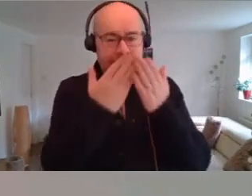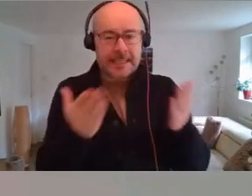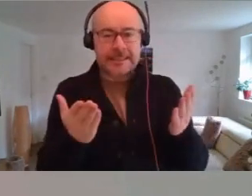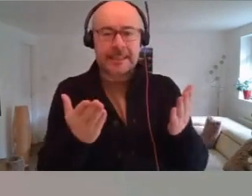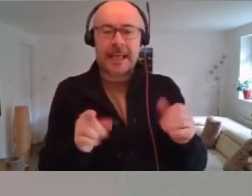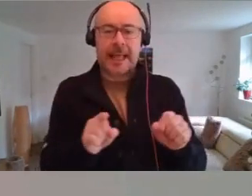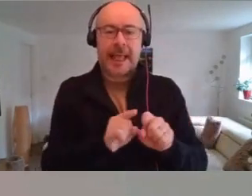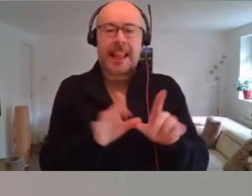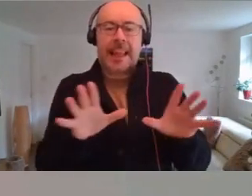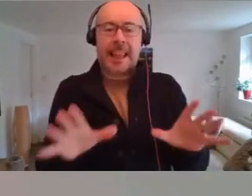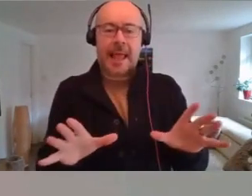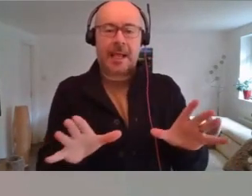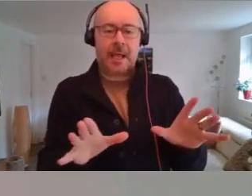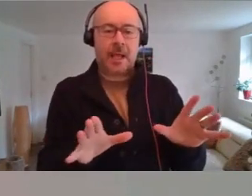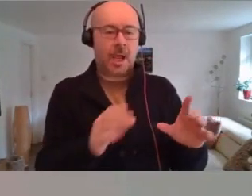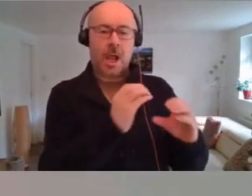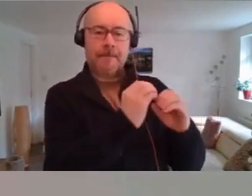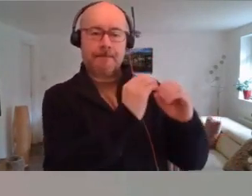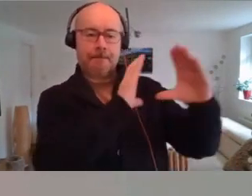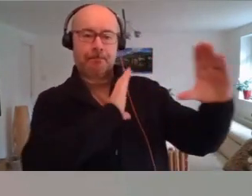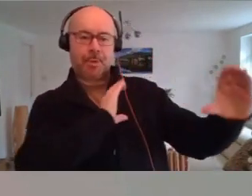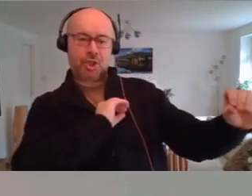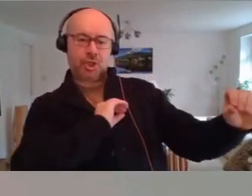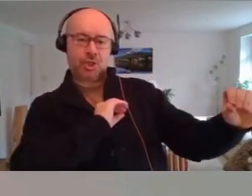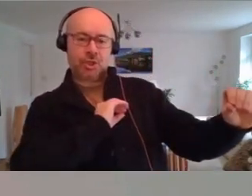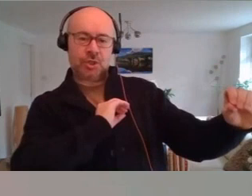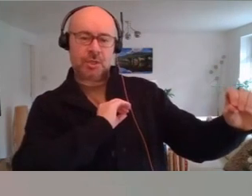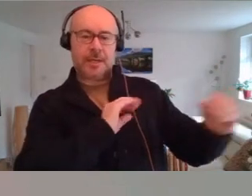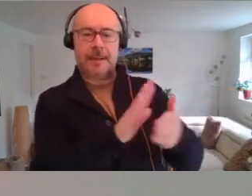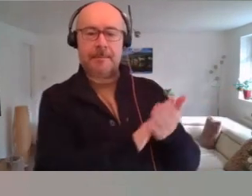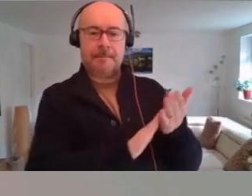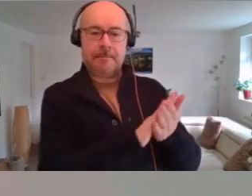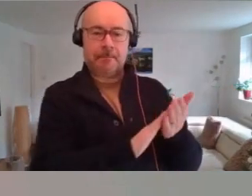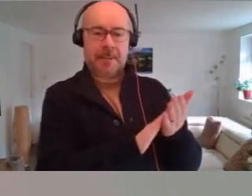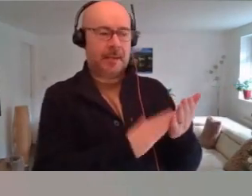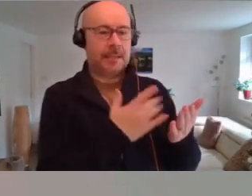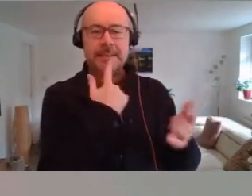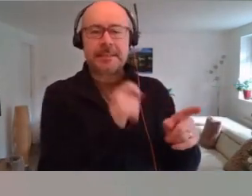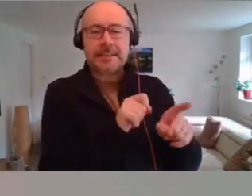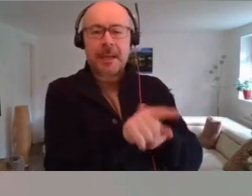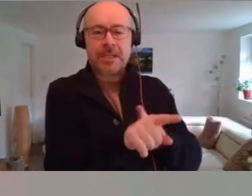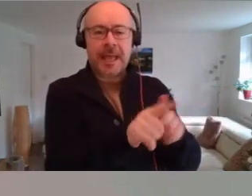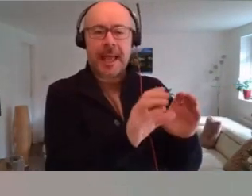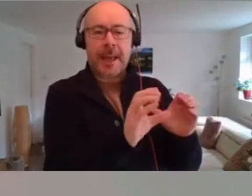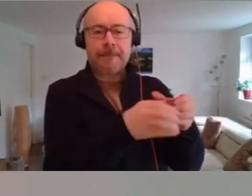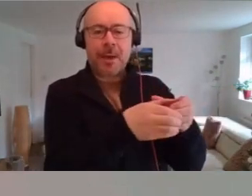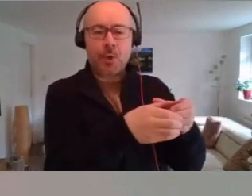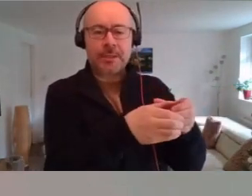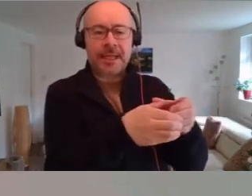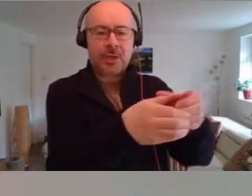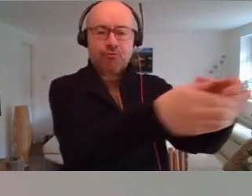communicating around human rights law, especially for people working with minority groups and other groups that had